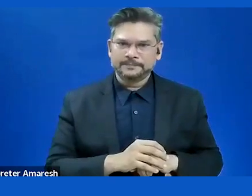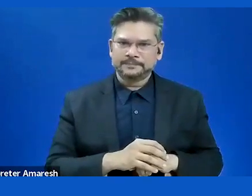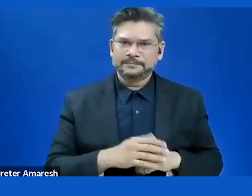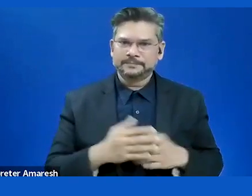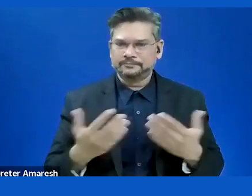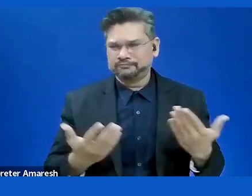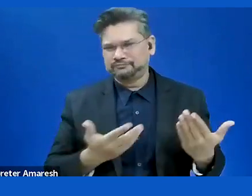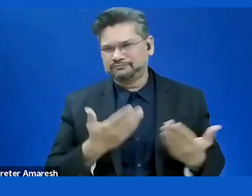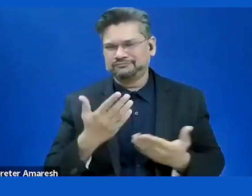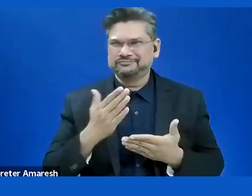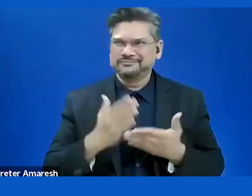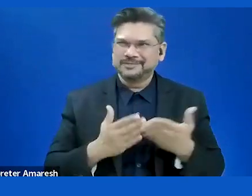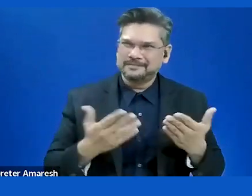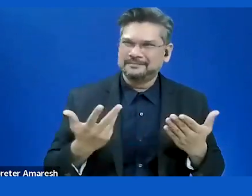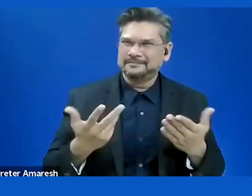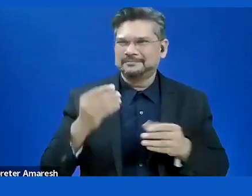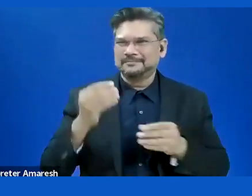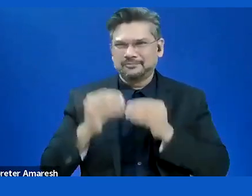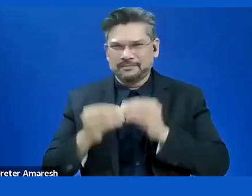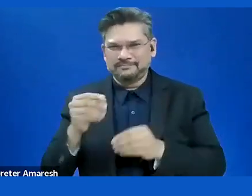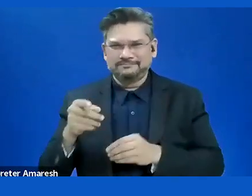sometimes you have problems with using